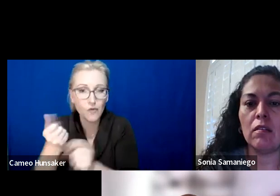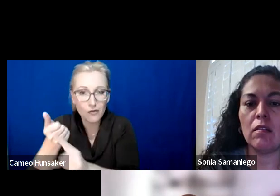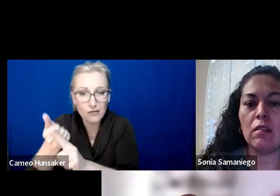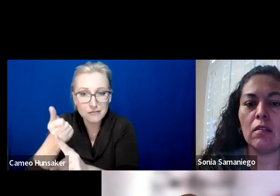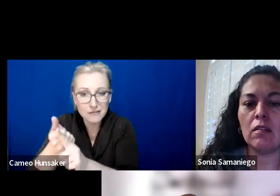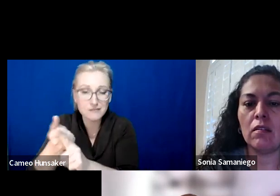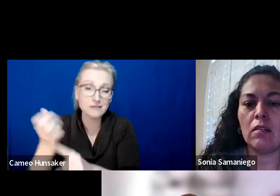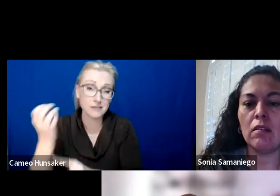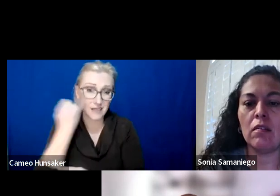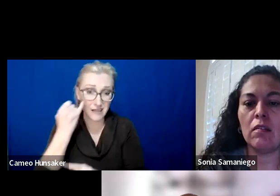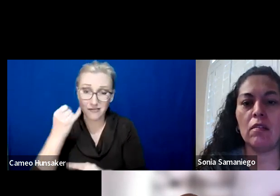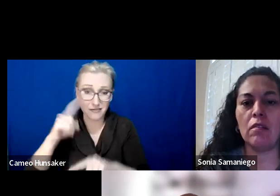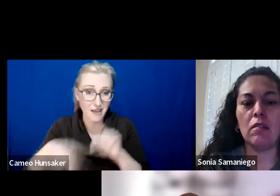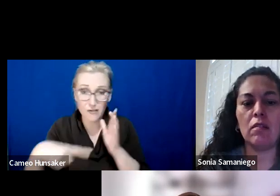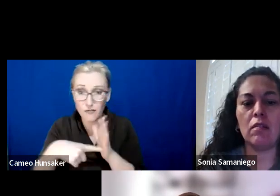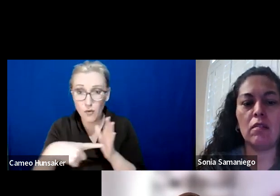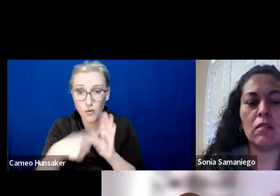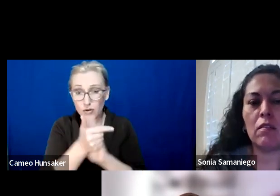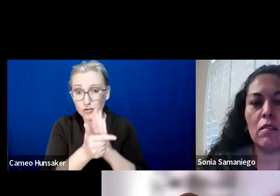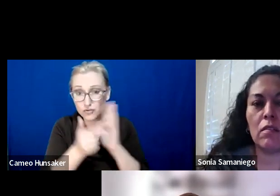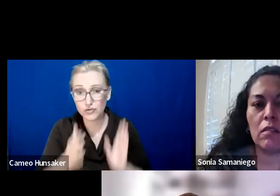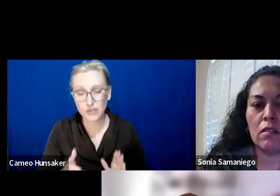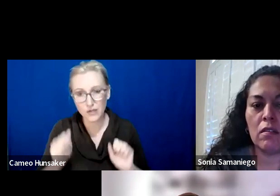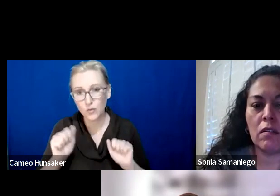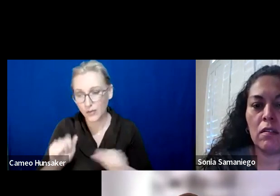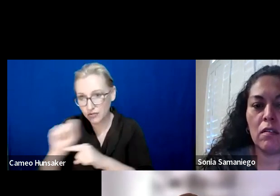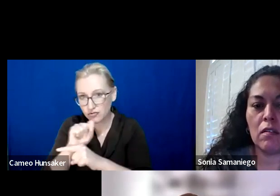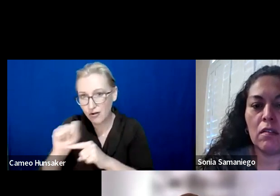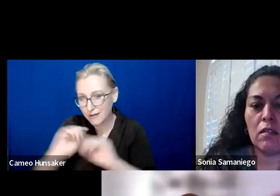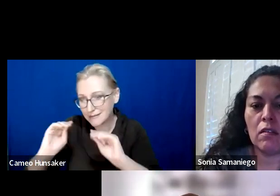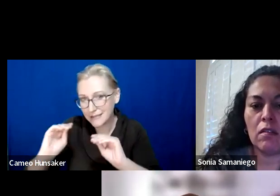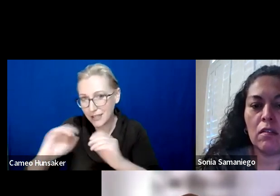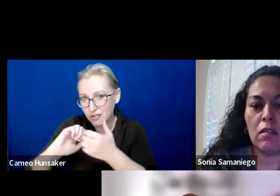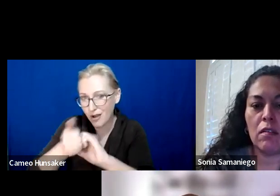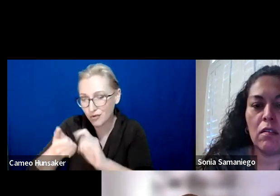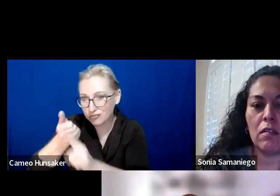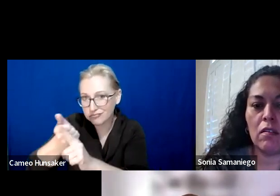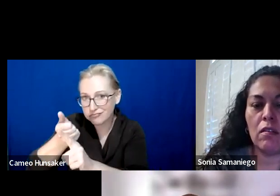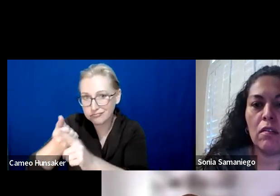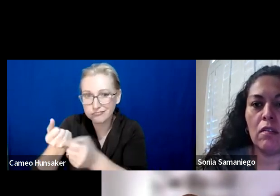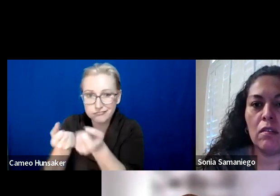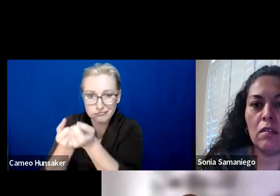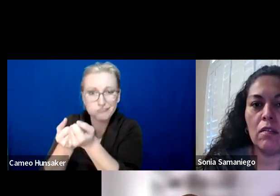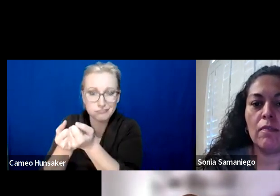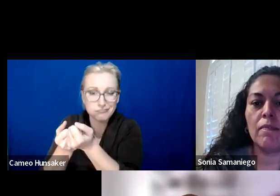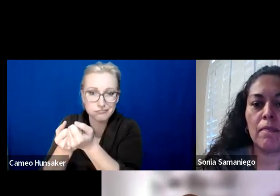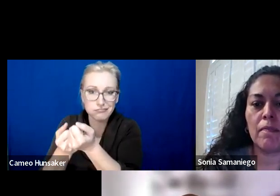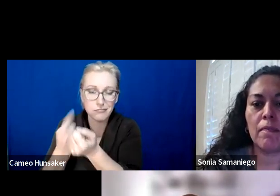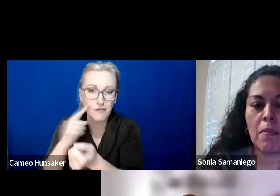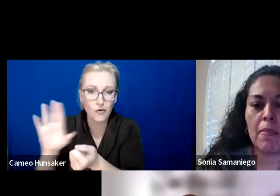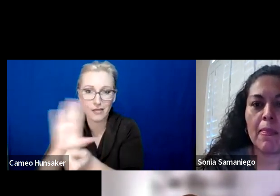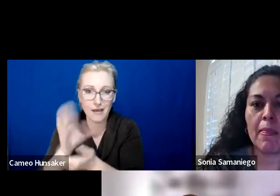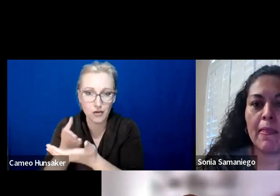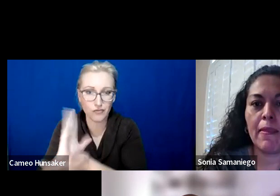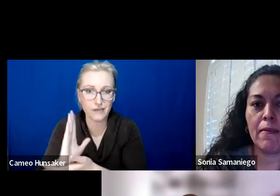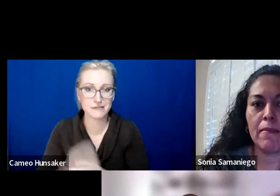to represent them, they can understand their rights and things they can do on their own to advocate for their rights to